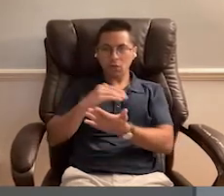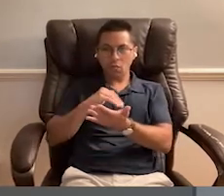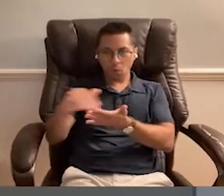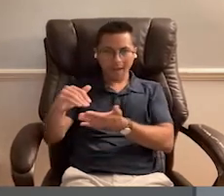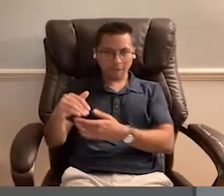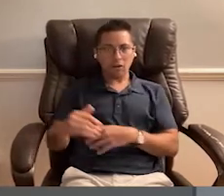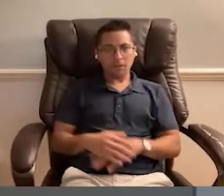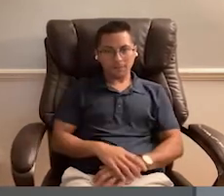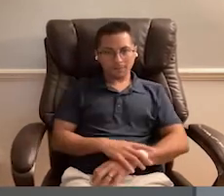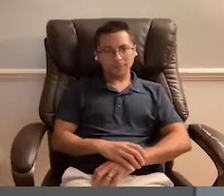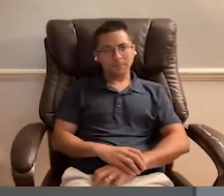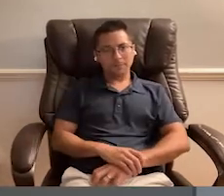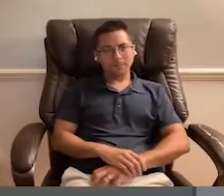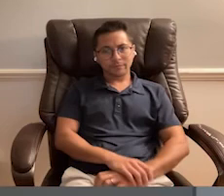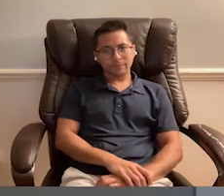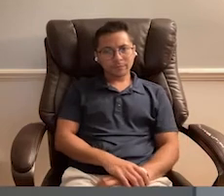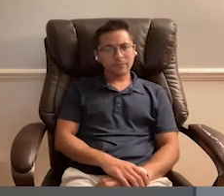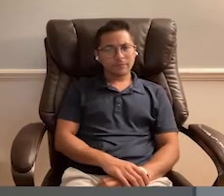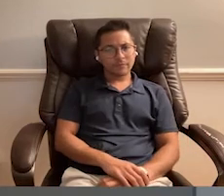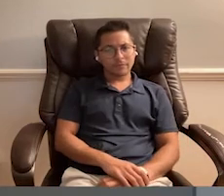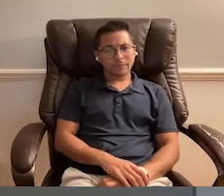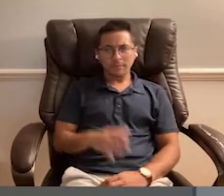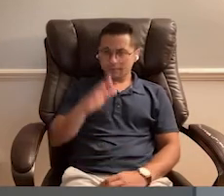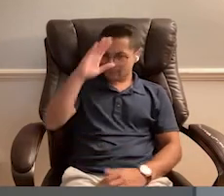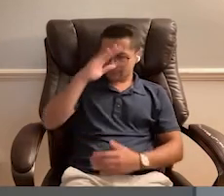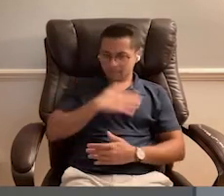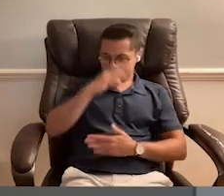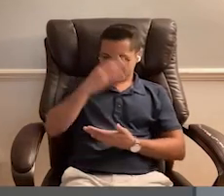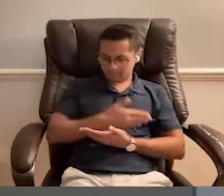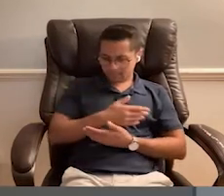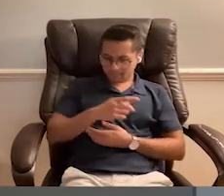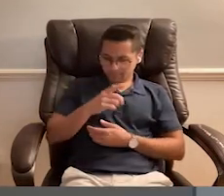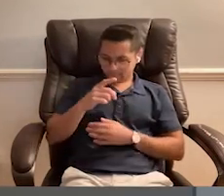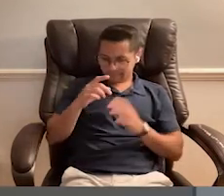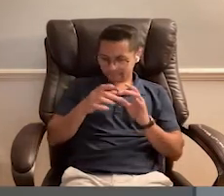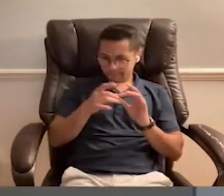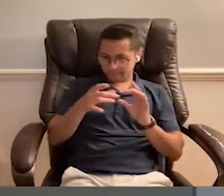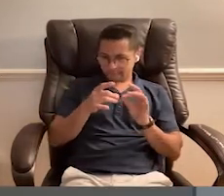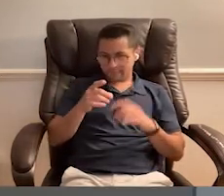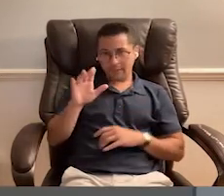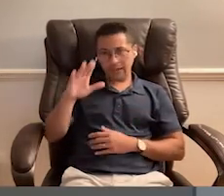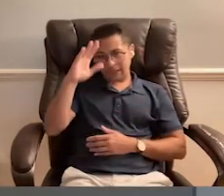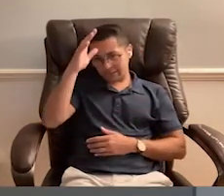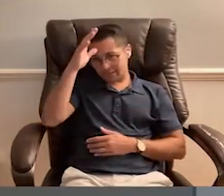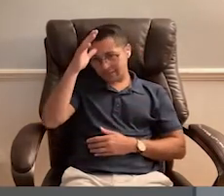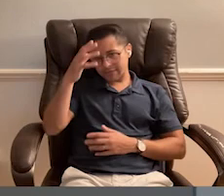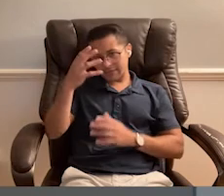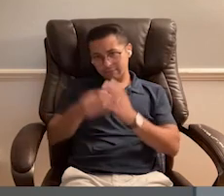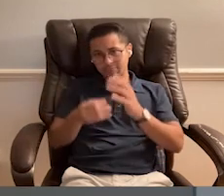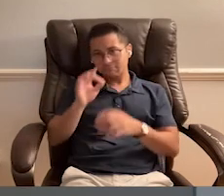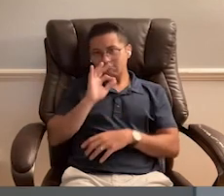to the waiver. So they've been determined to meet that crisis criteria, we enroll them. Yeah, I was gonna say, my son was put on this with AD,